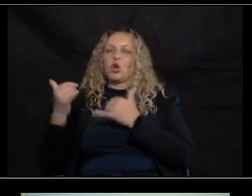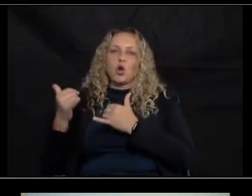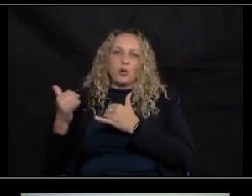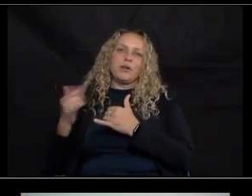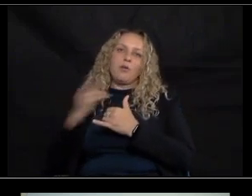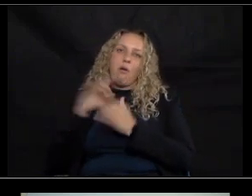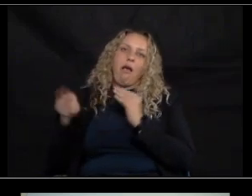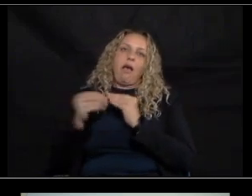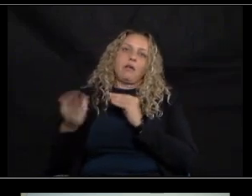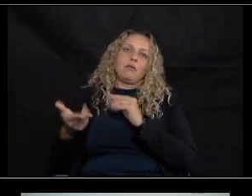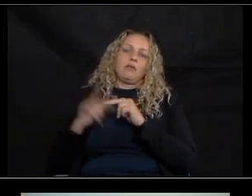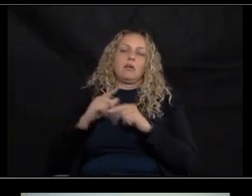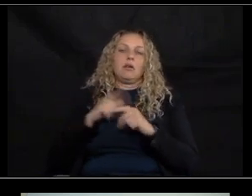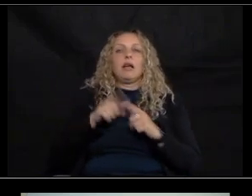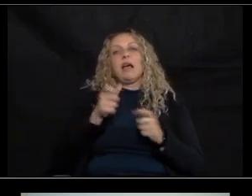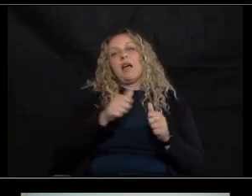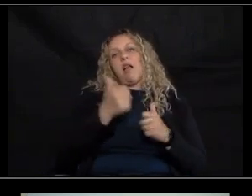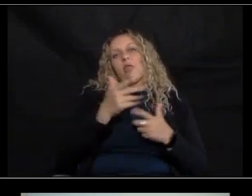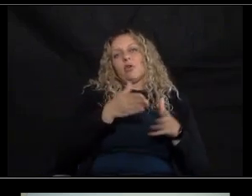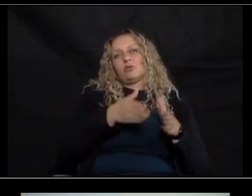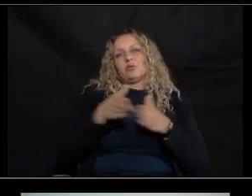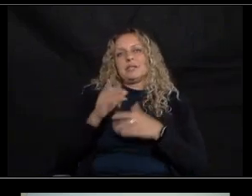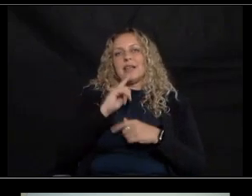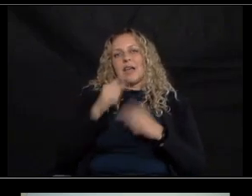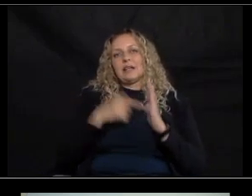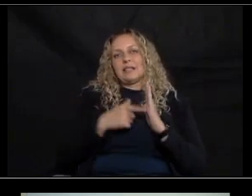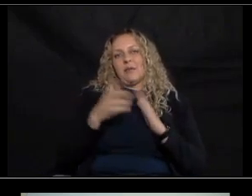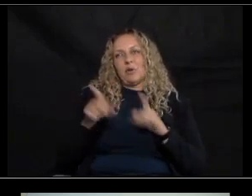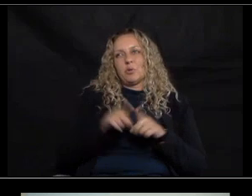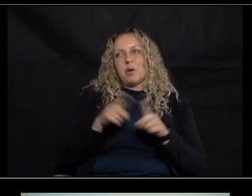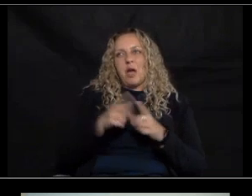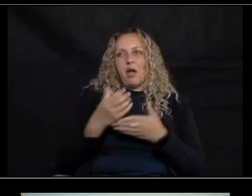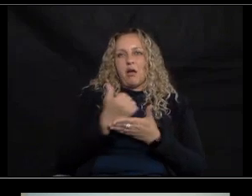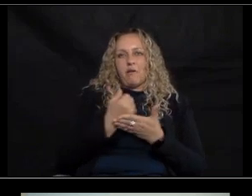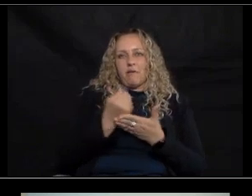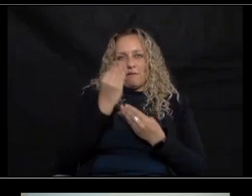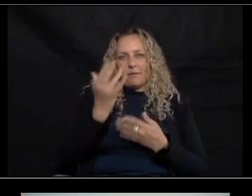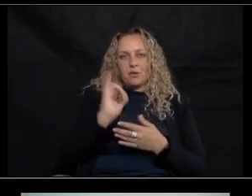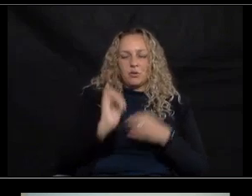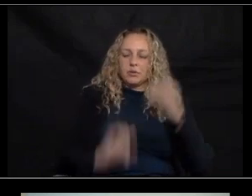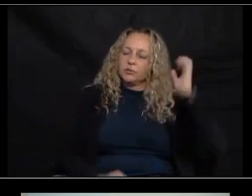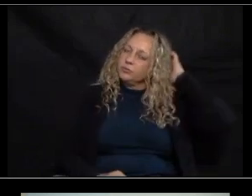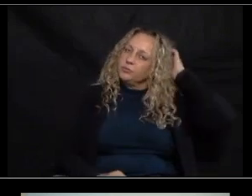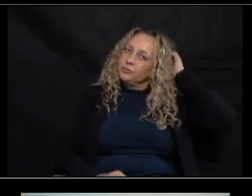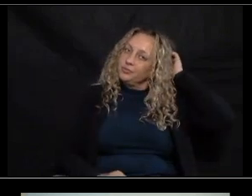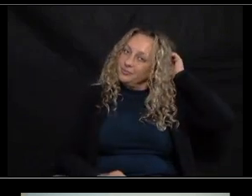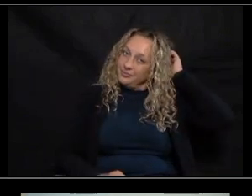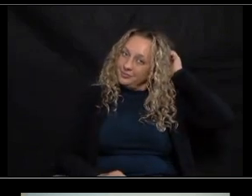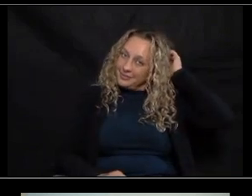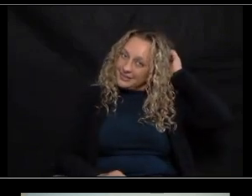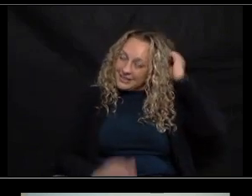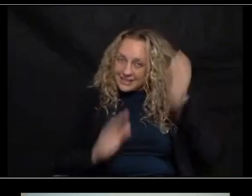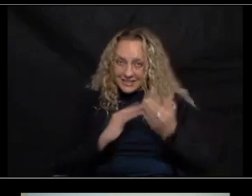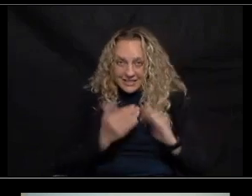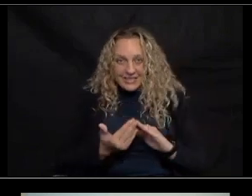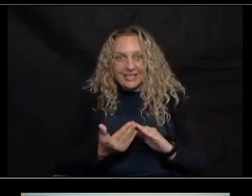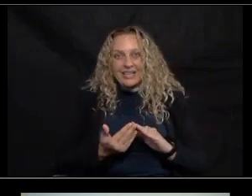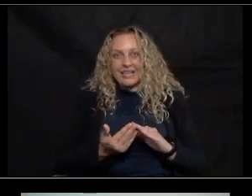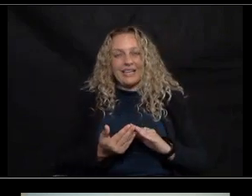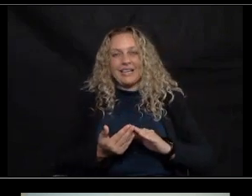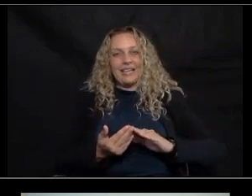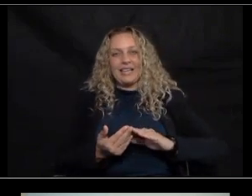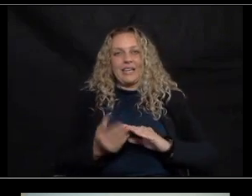and streets, there are a number of examples of that as well, and I'm gathering that information. The city nursery, I do not know another city